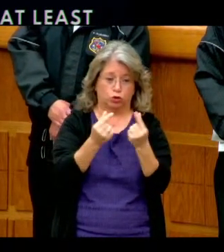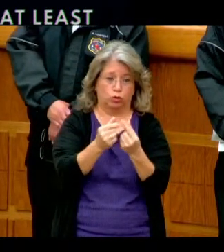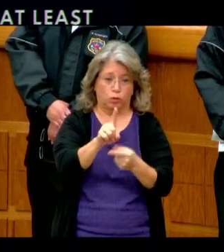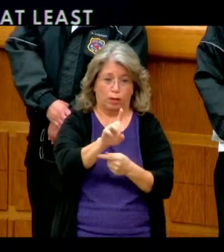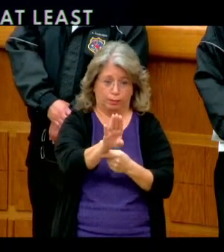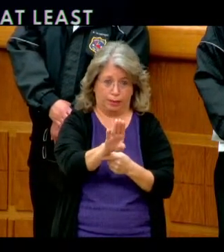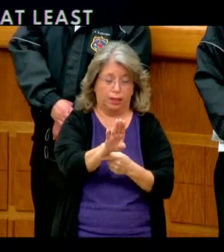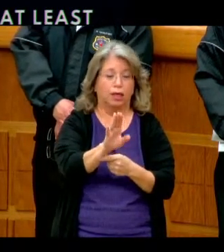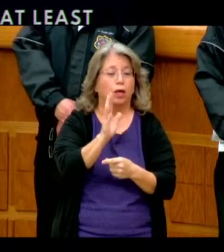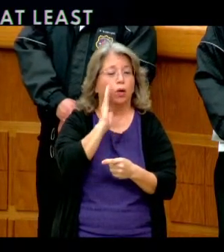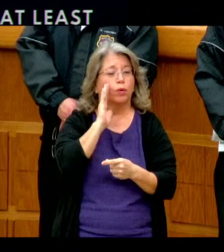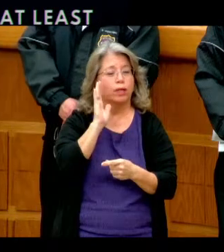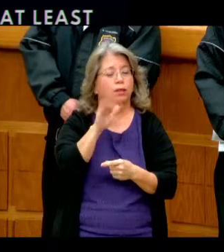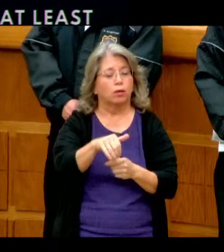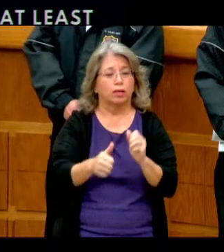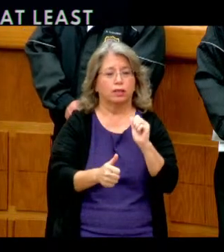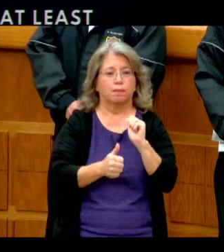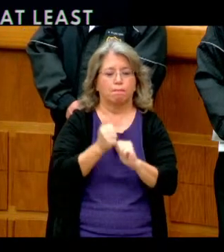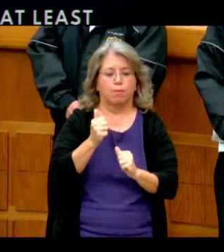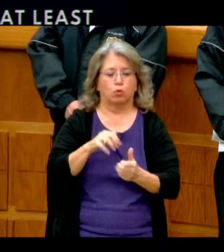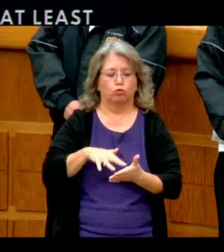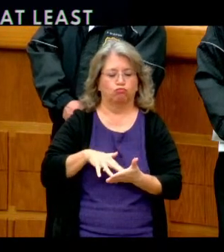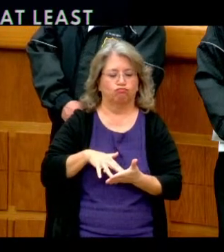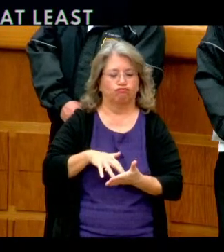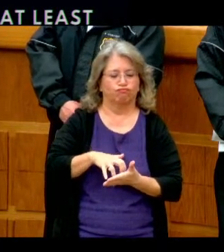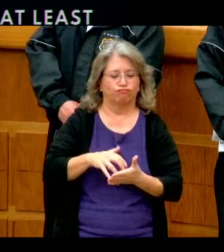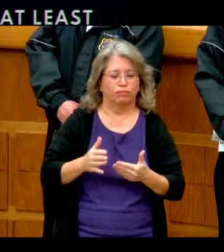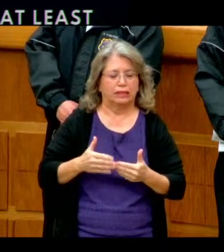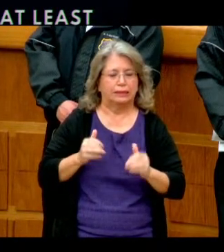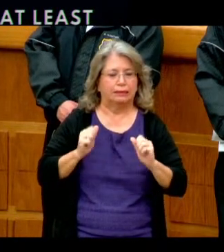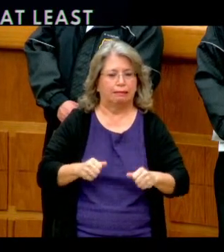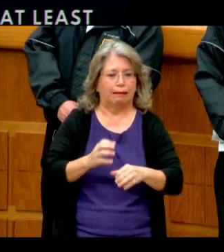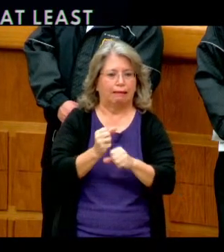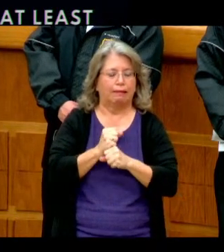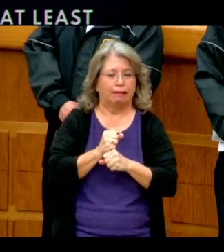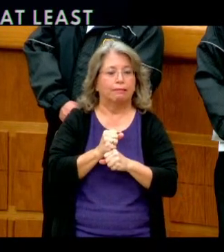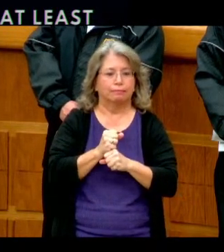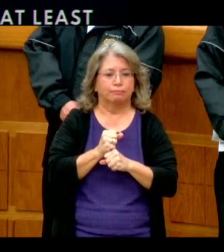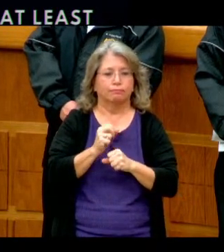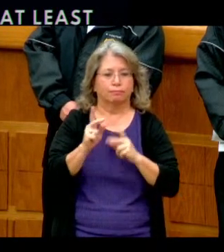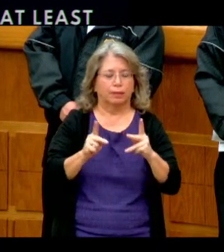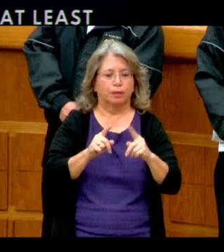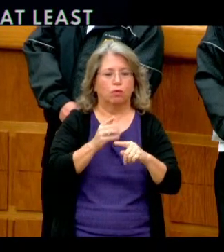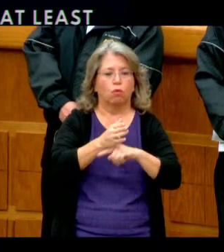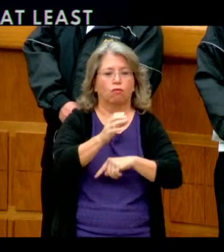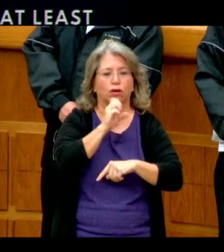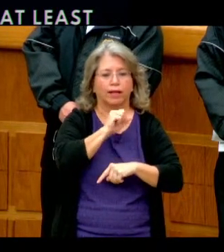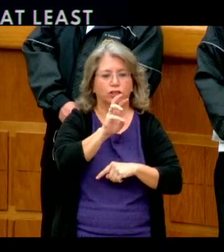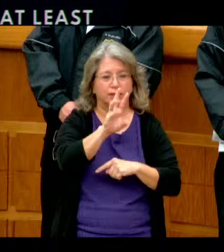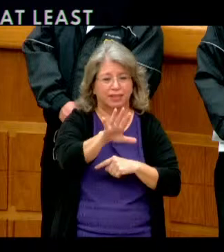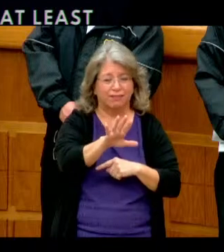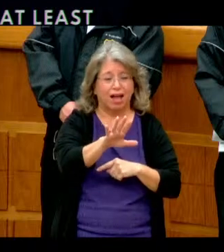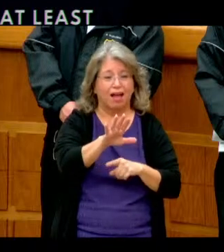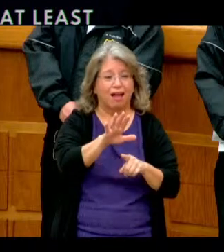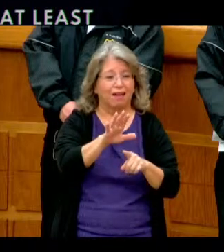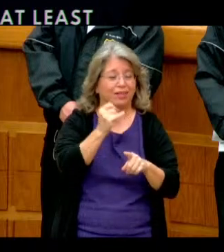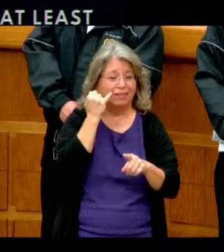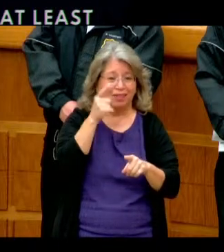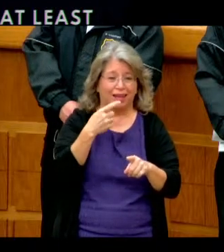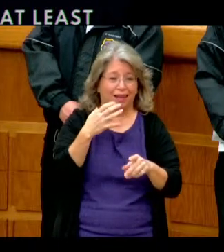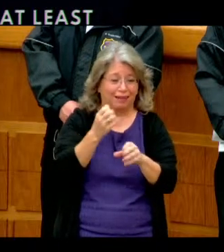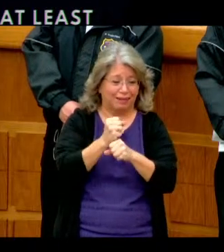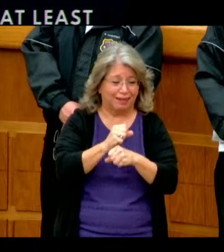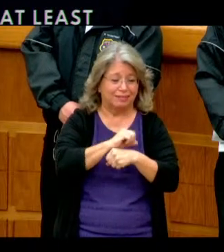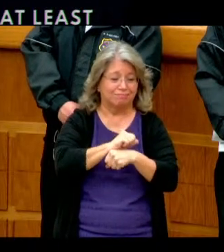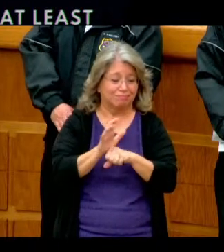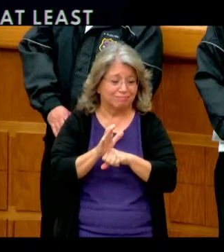the most vulnerable populations are those over the age of 65. They have poor outcomes if they get COVID-19. So